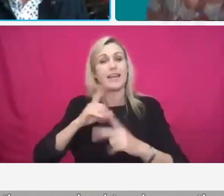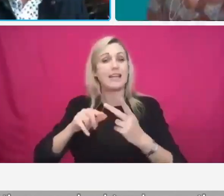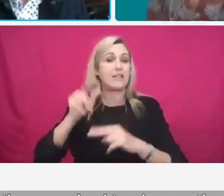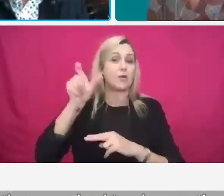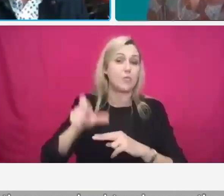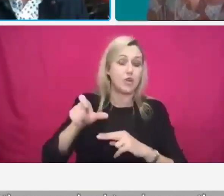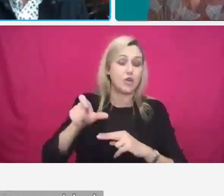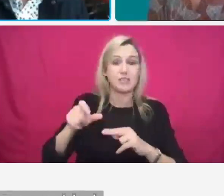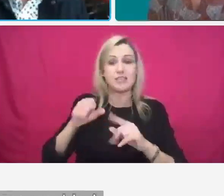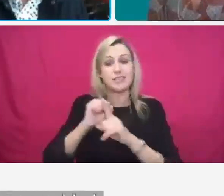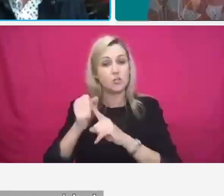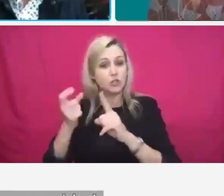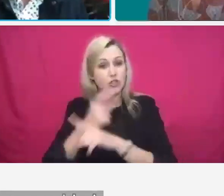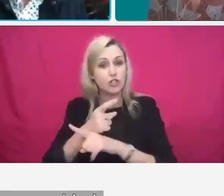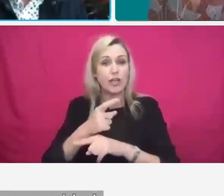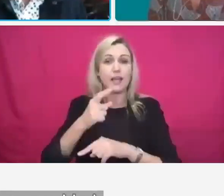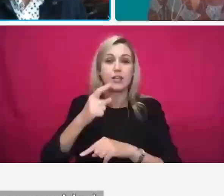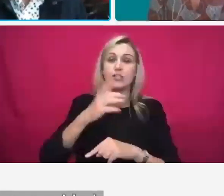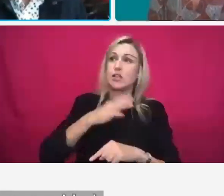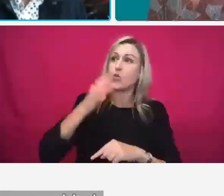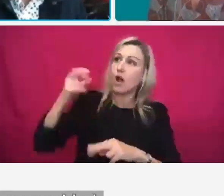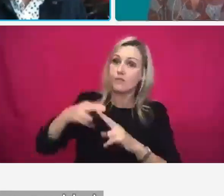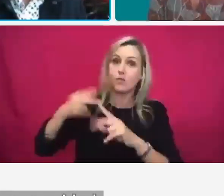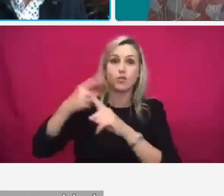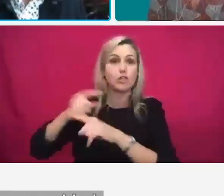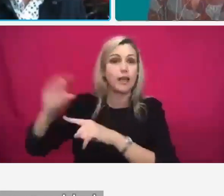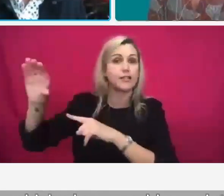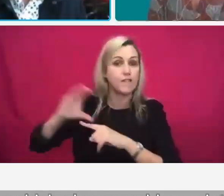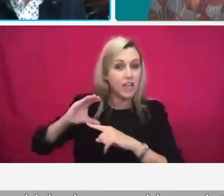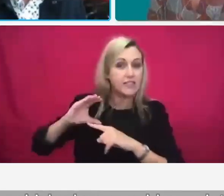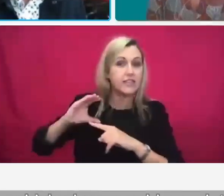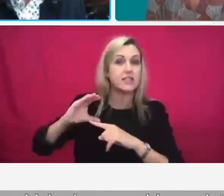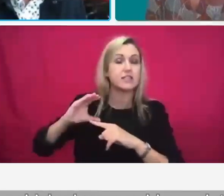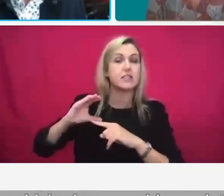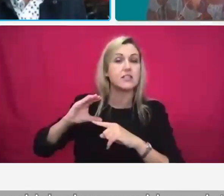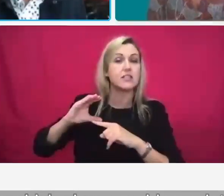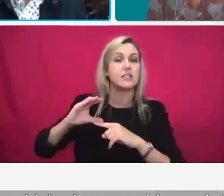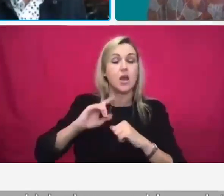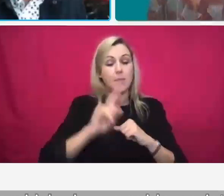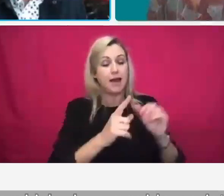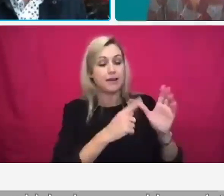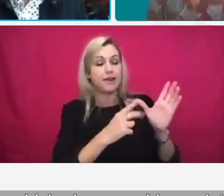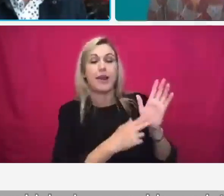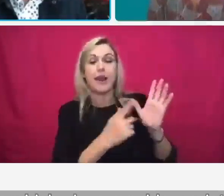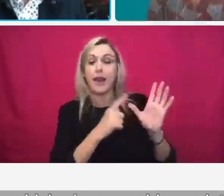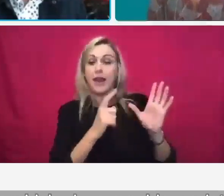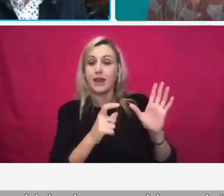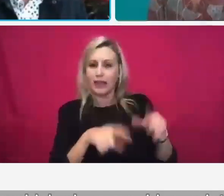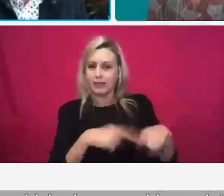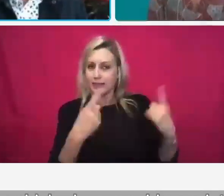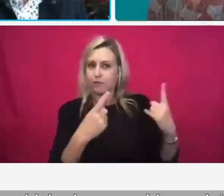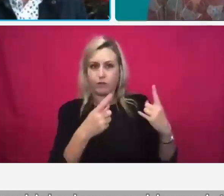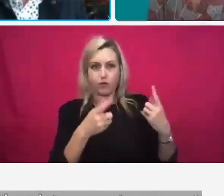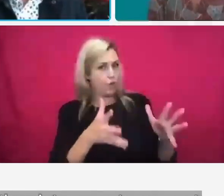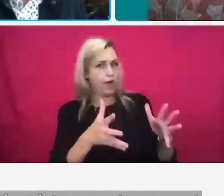then you had to change the funding that they provided. ANAC is a case mix system which gives